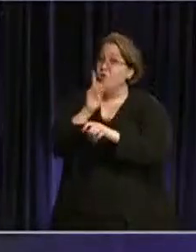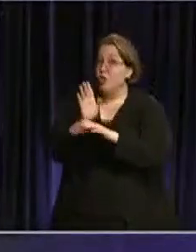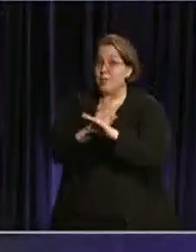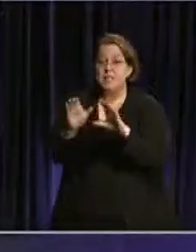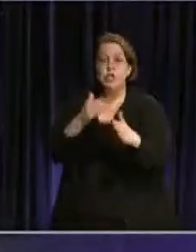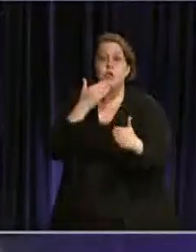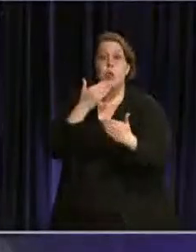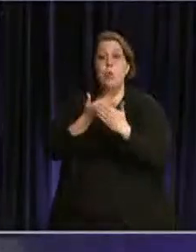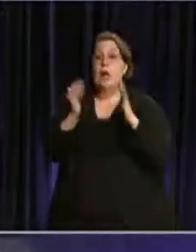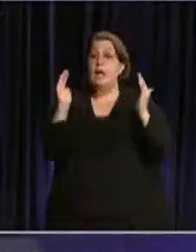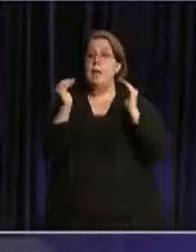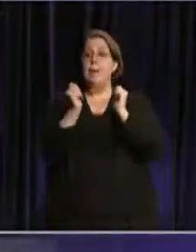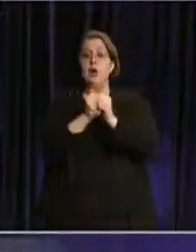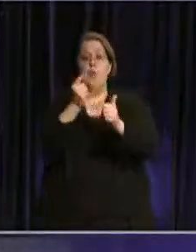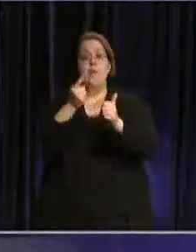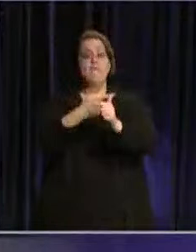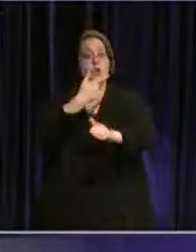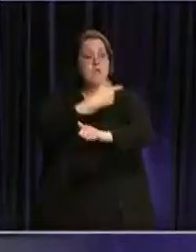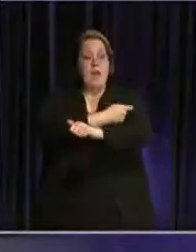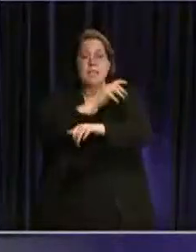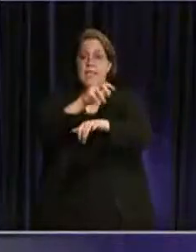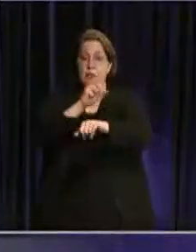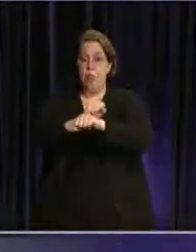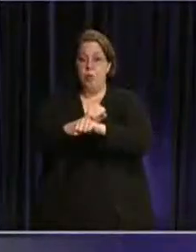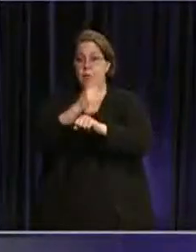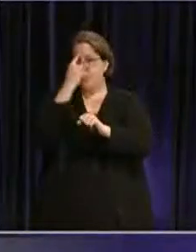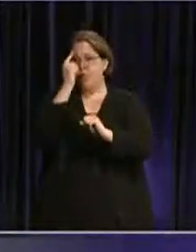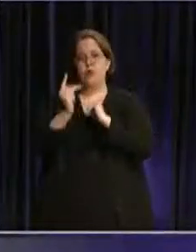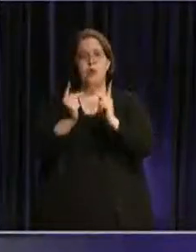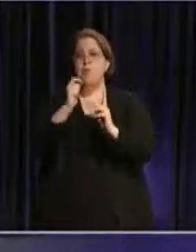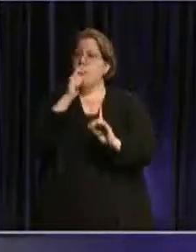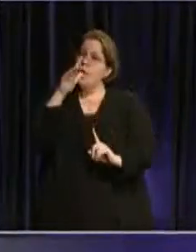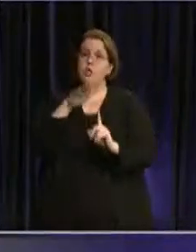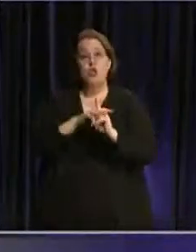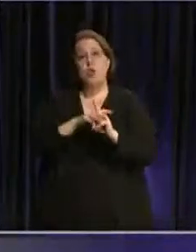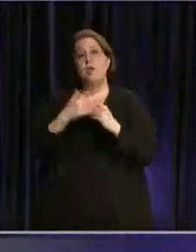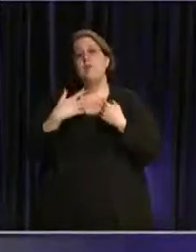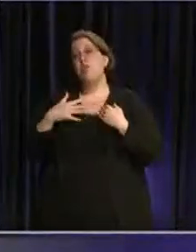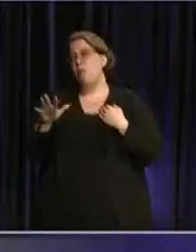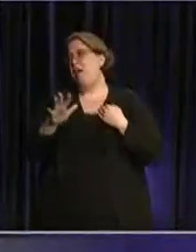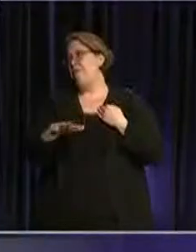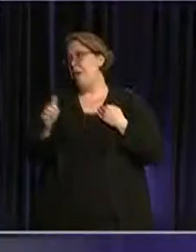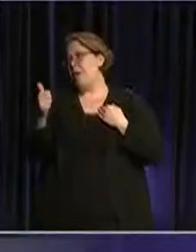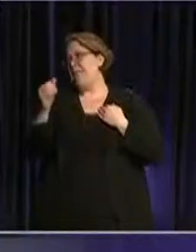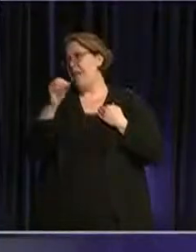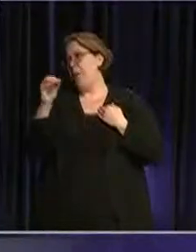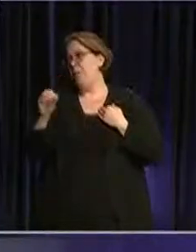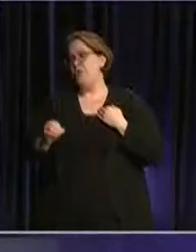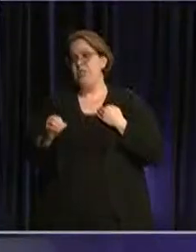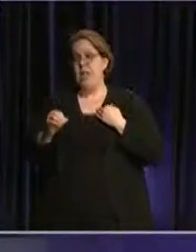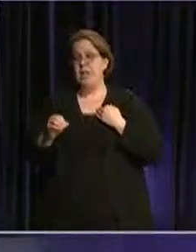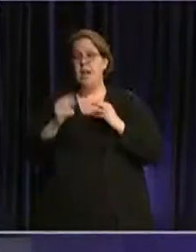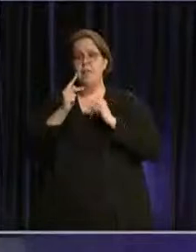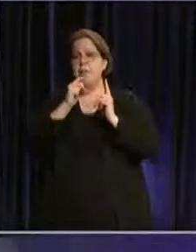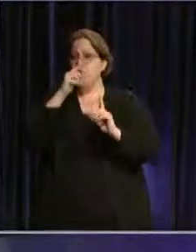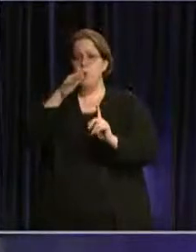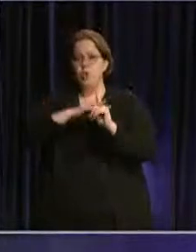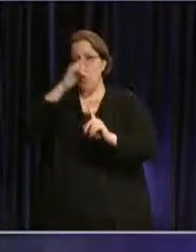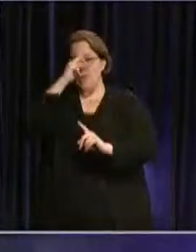well compared to the first dose appointments when it comes to no-show. So we have about a 10% no-show rate for second